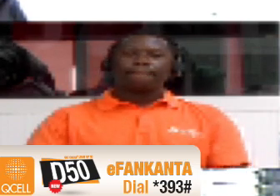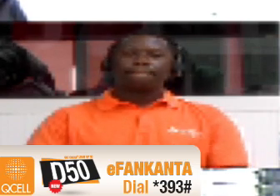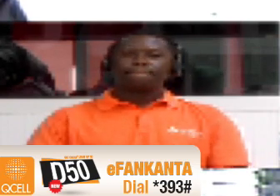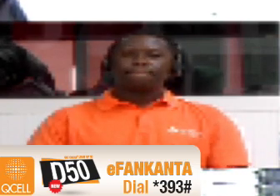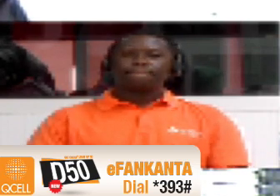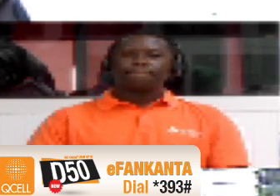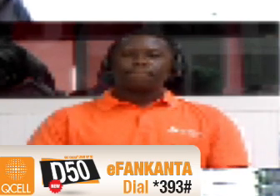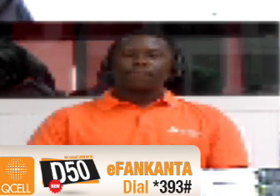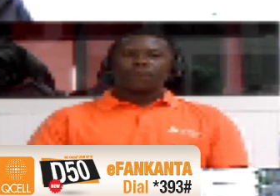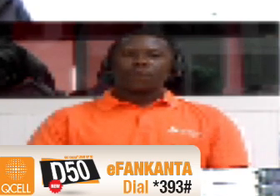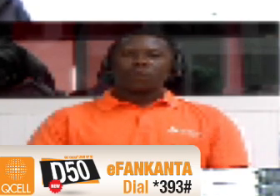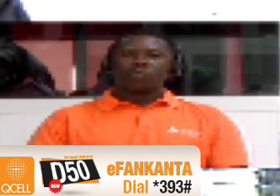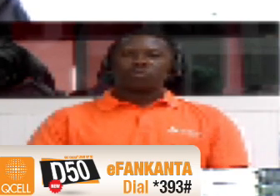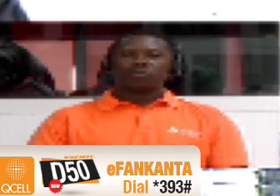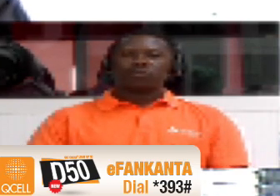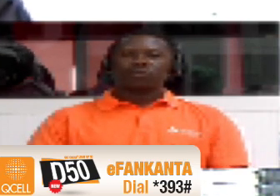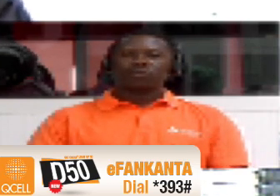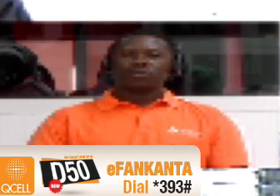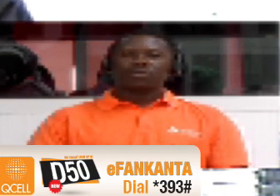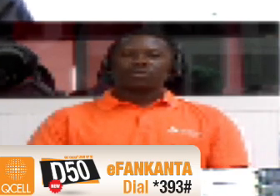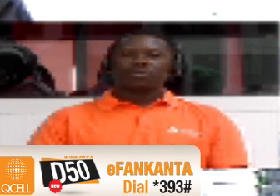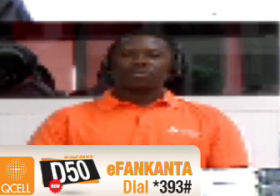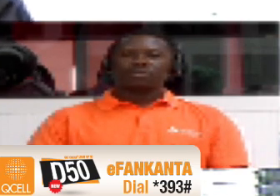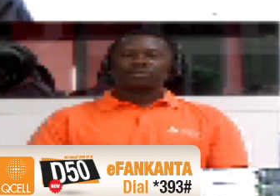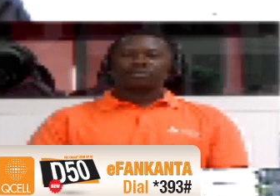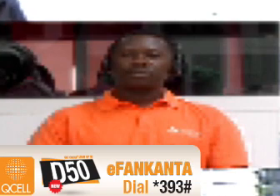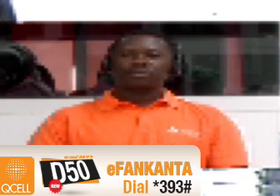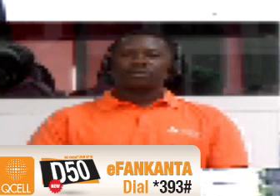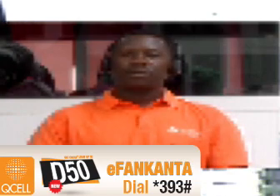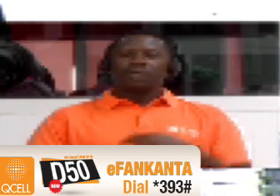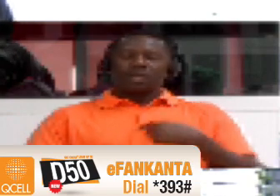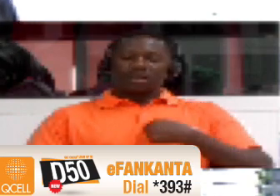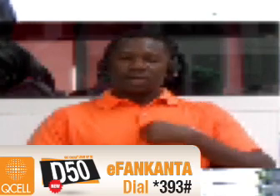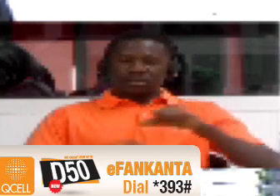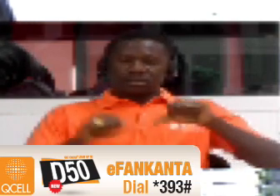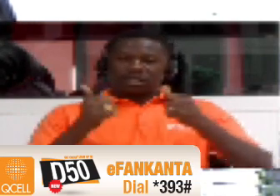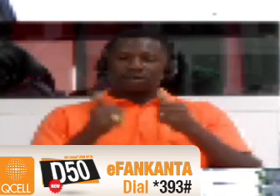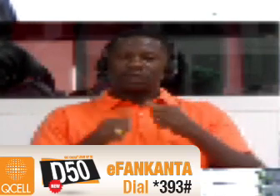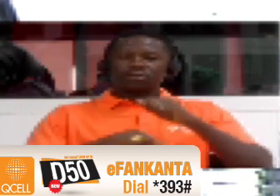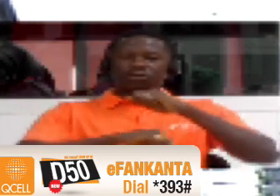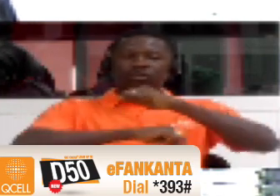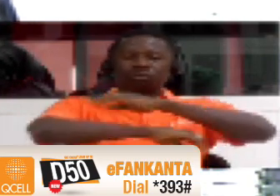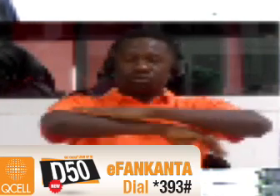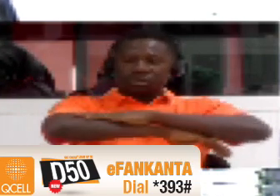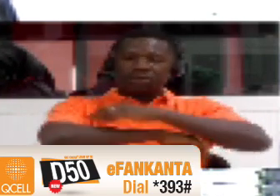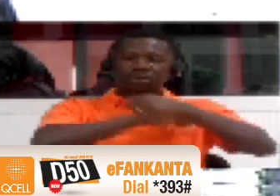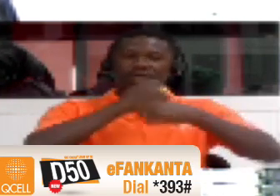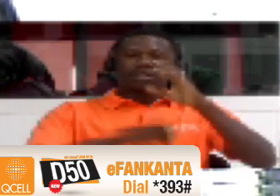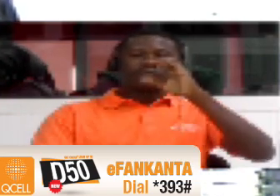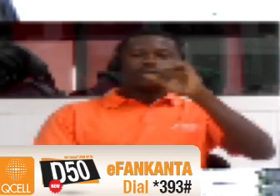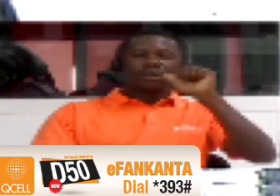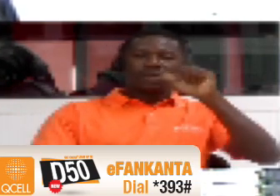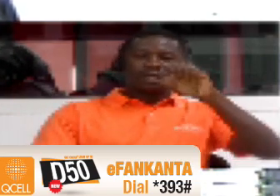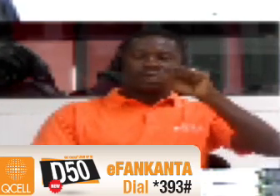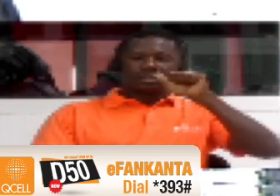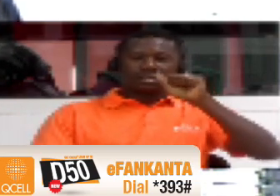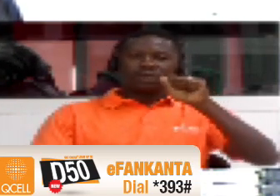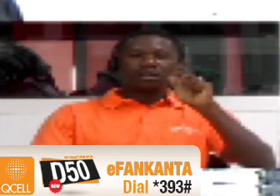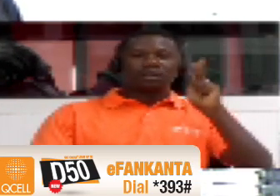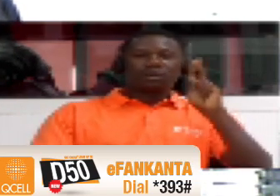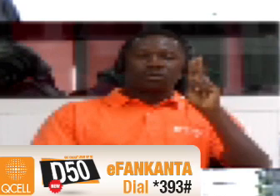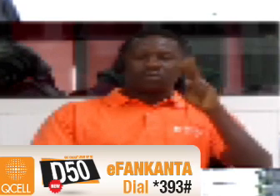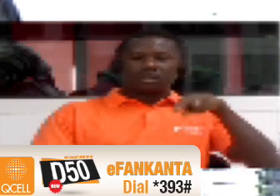lumenuma. Karangu kumase Kasakunda Primary School. I started my schooling at the Kasakunda Primary